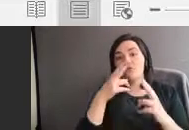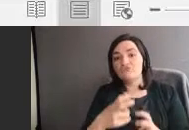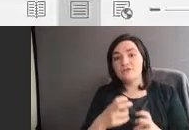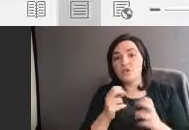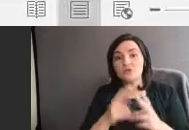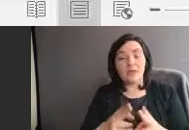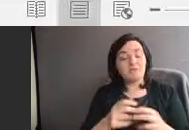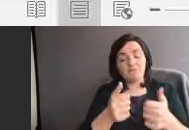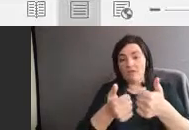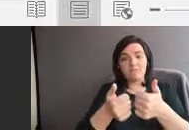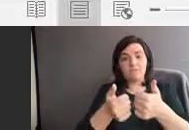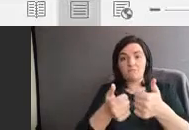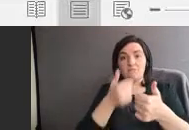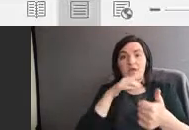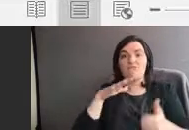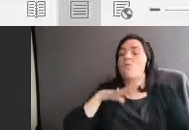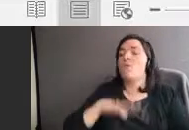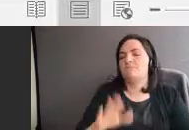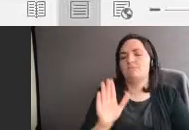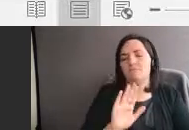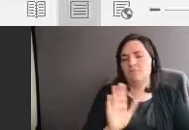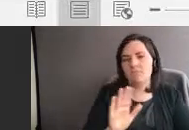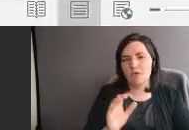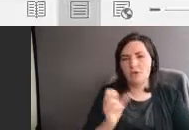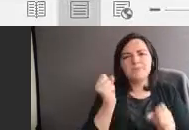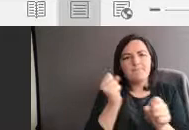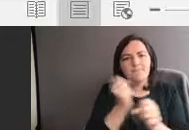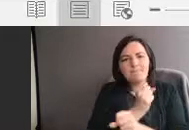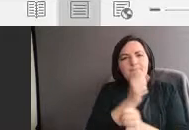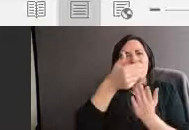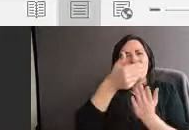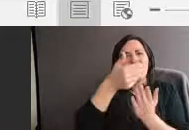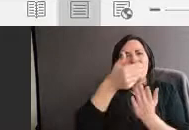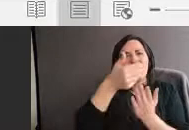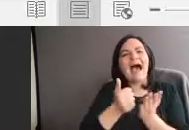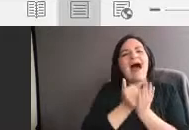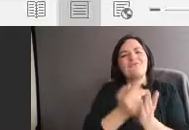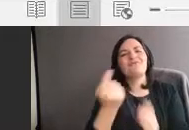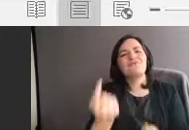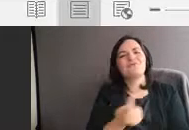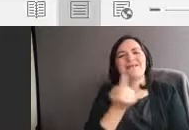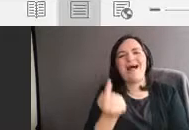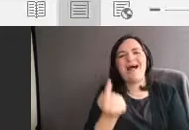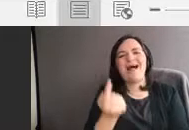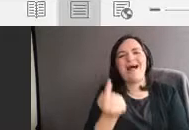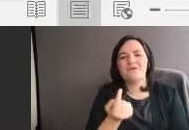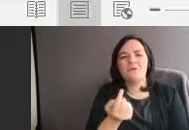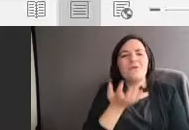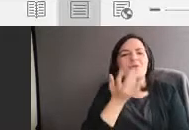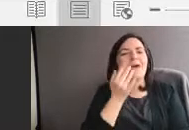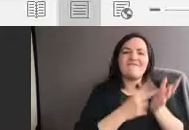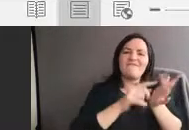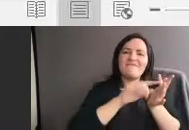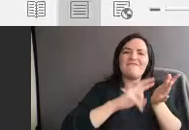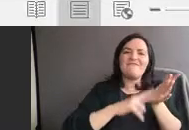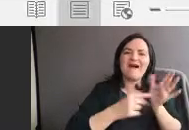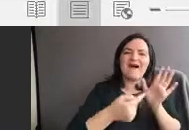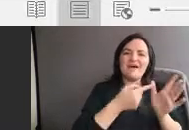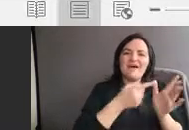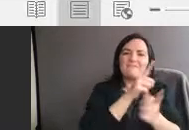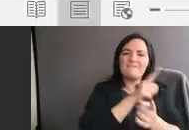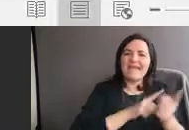requirement. Basically, you want to make this form help you when you come to your Viva. You're going to have a conversation that's going to